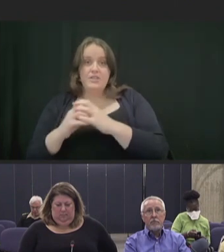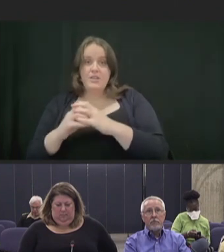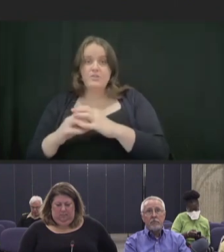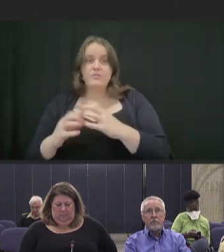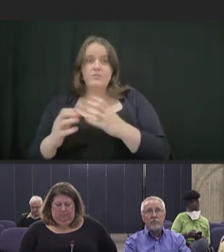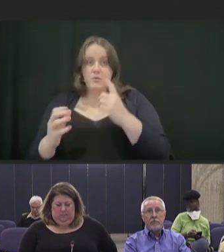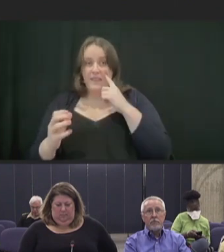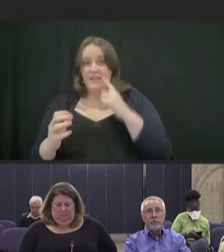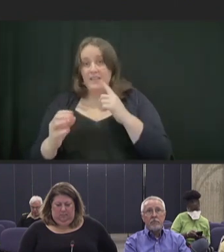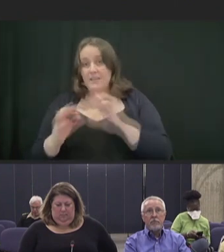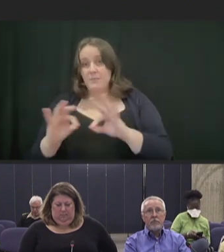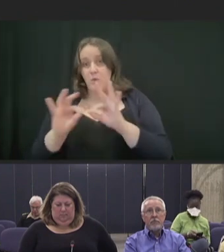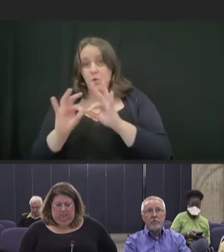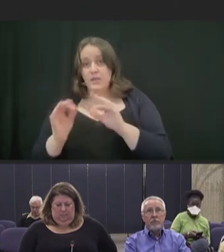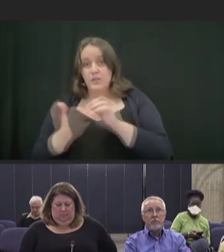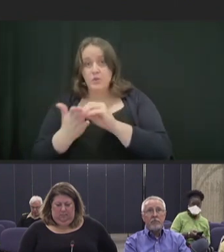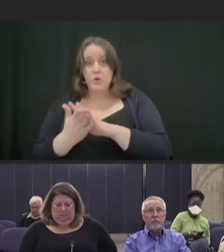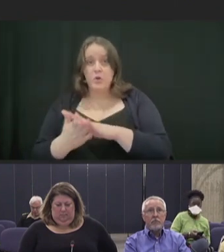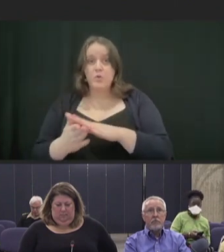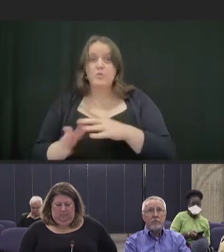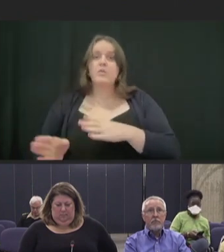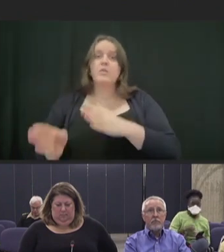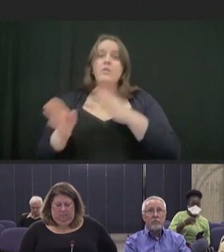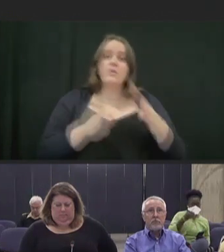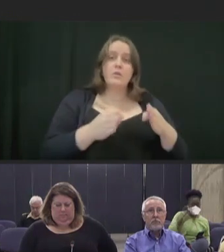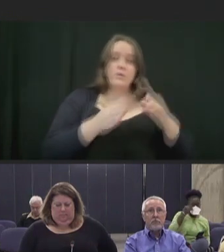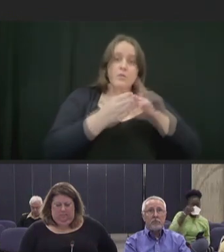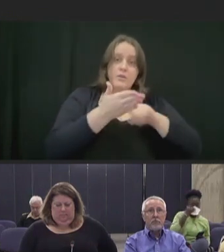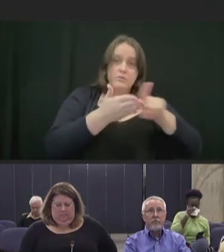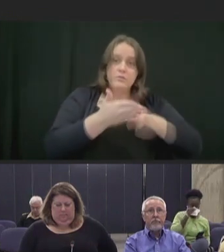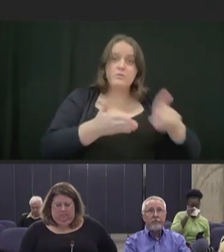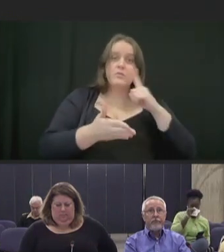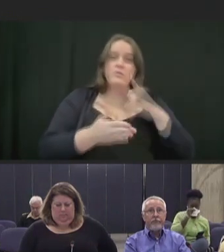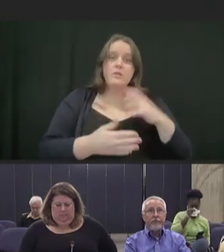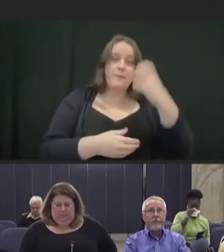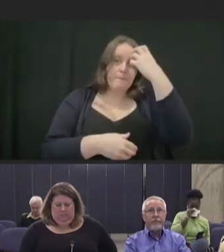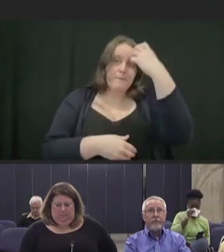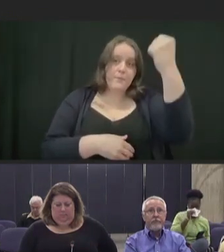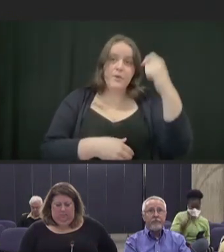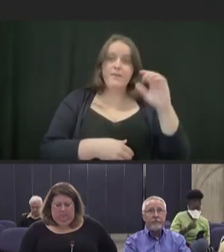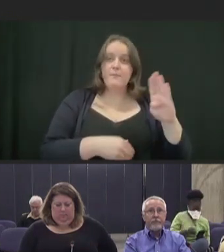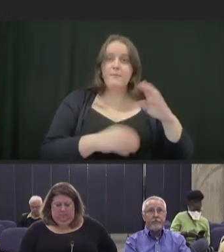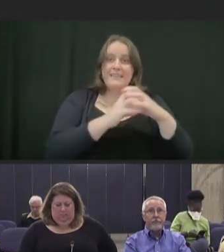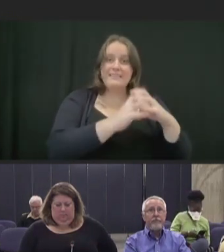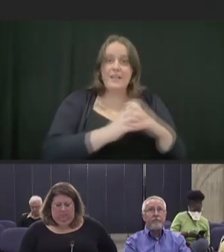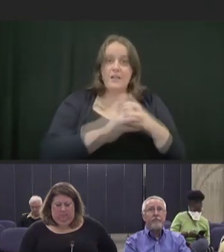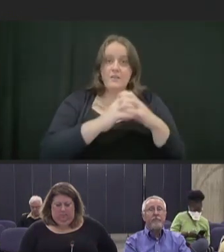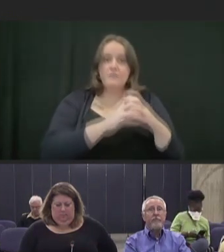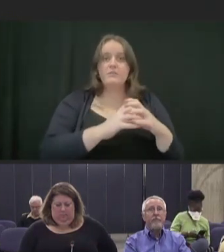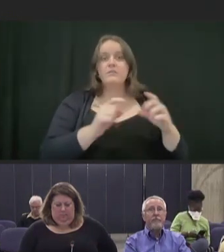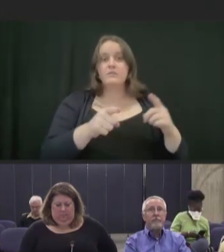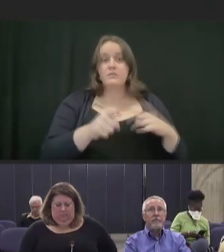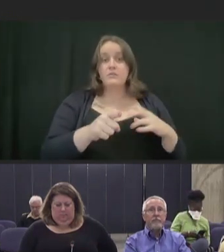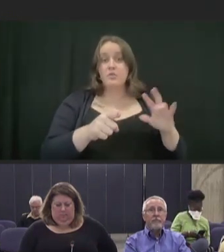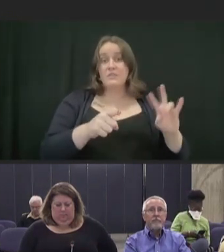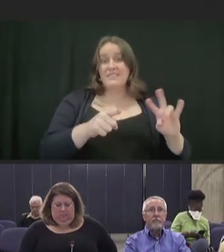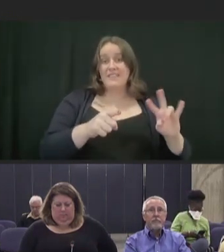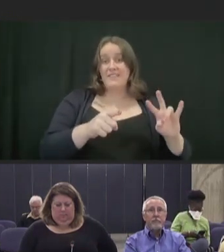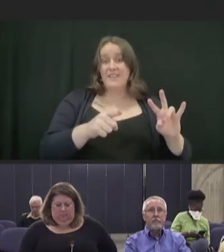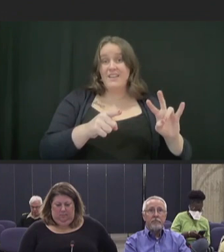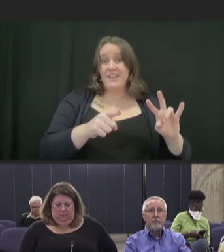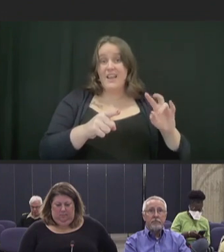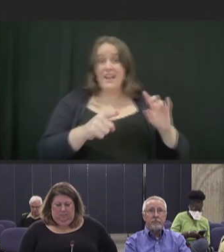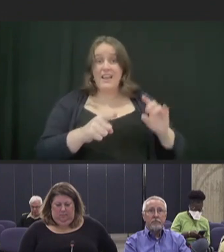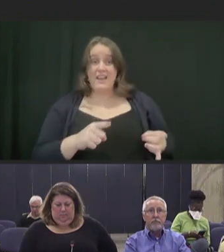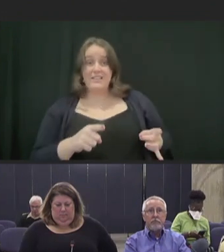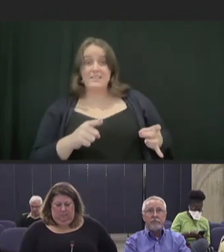B cells, and again, we found BG18 class B cells in 7 out of the 8 animals. And because these non-responders